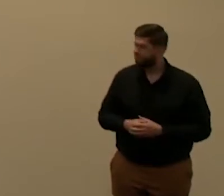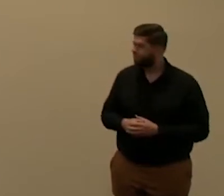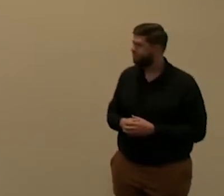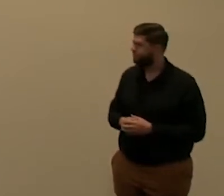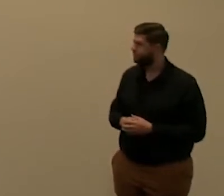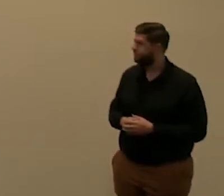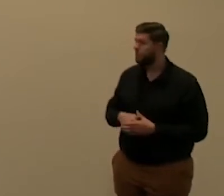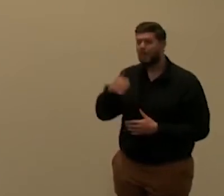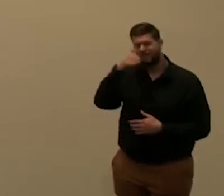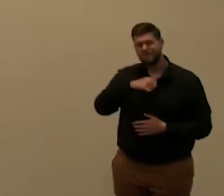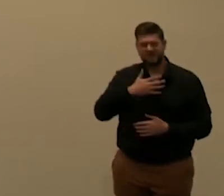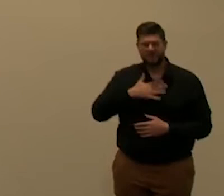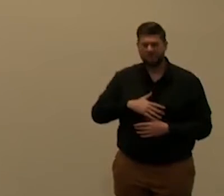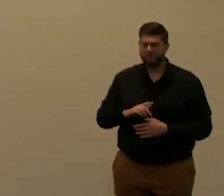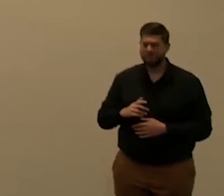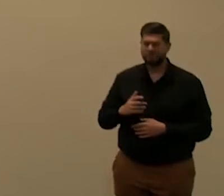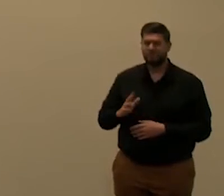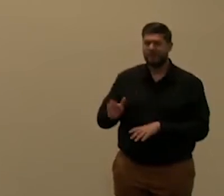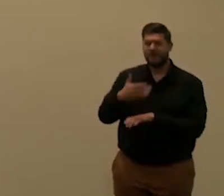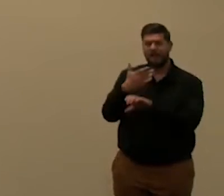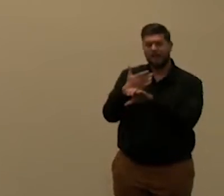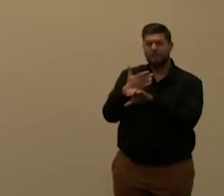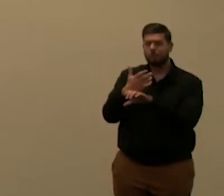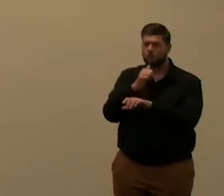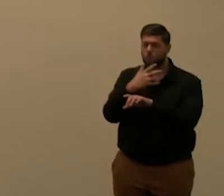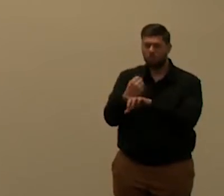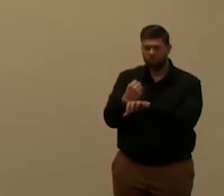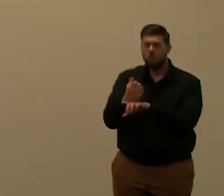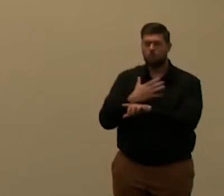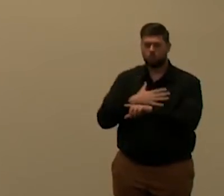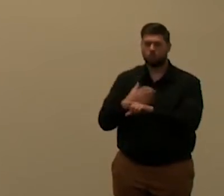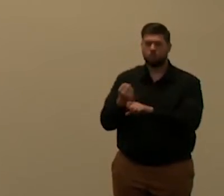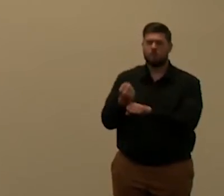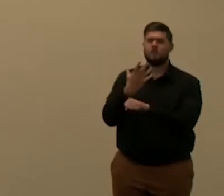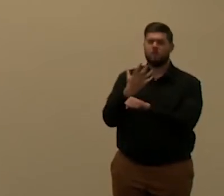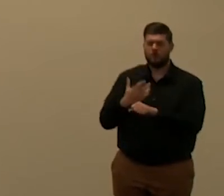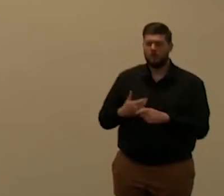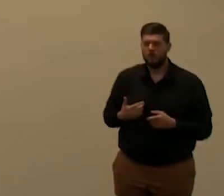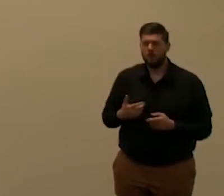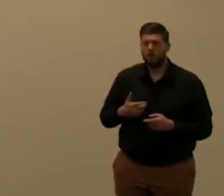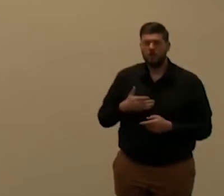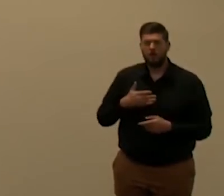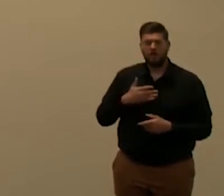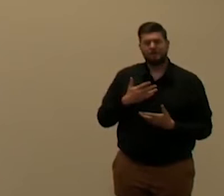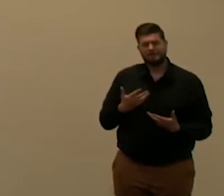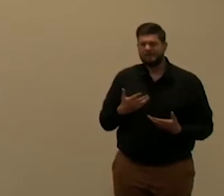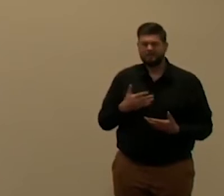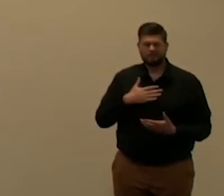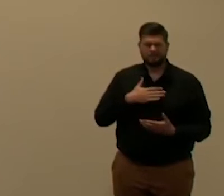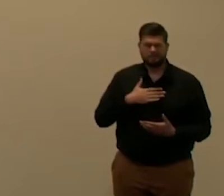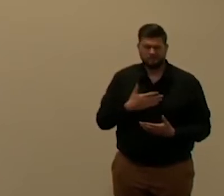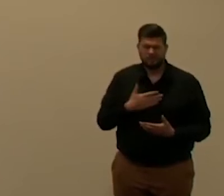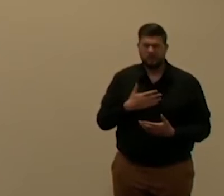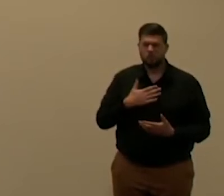want to turn on your webcam if it's not a face-to-face meeting. You don't want to record these things because they, of course, contain